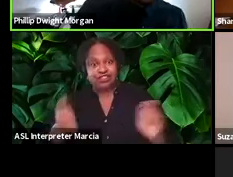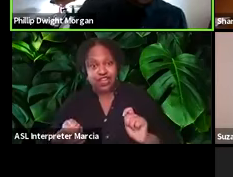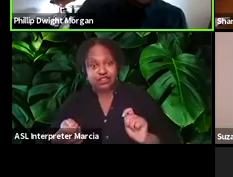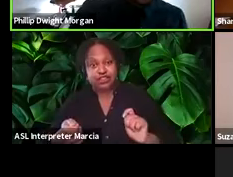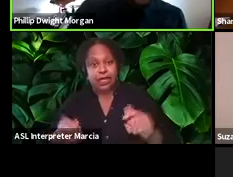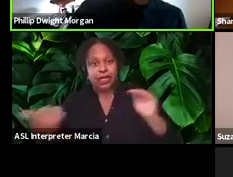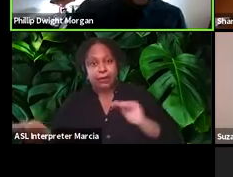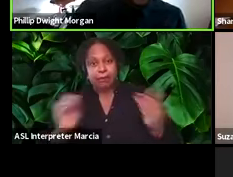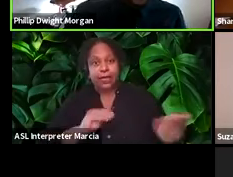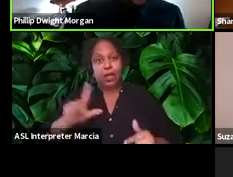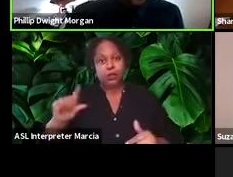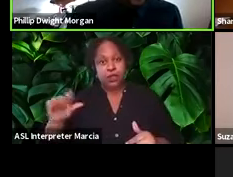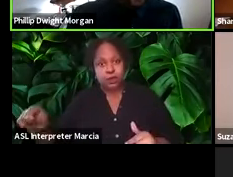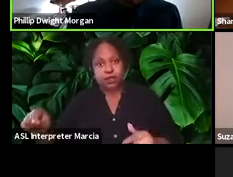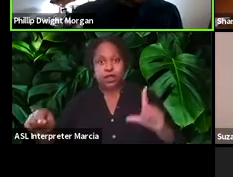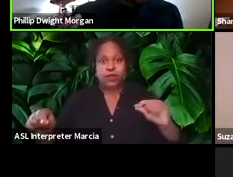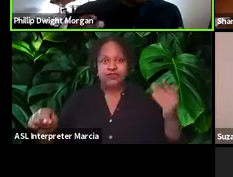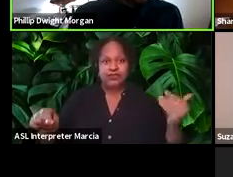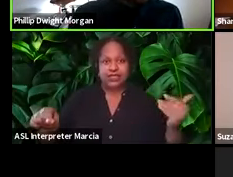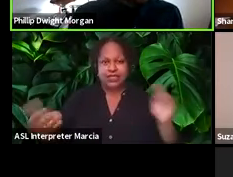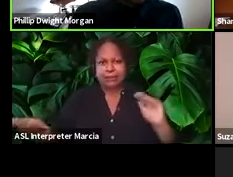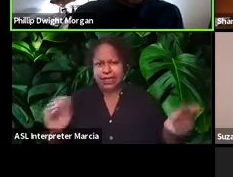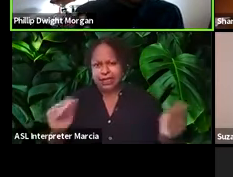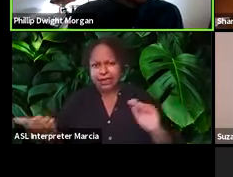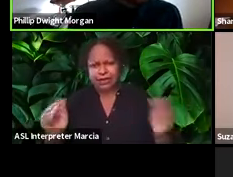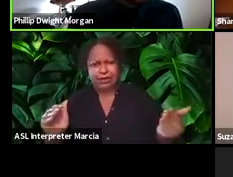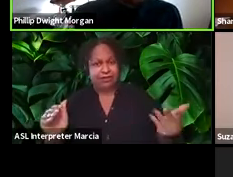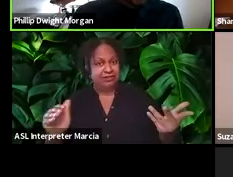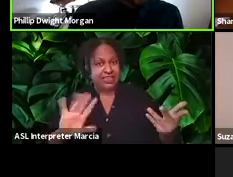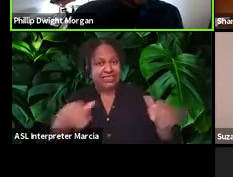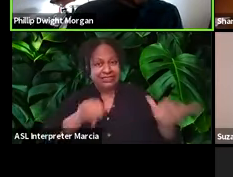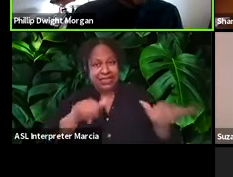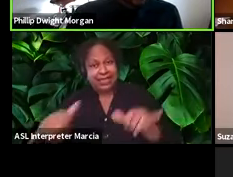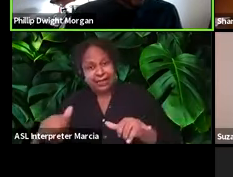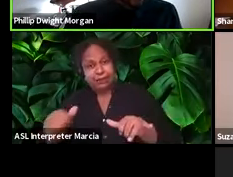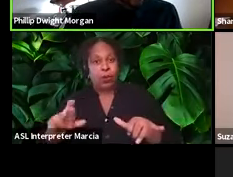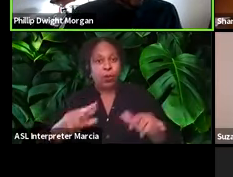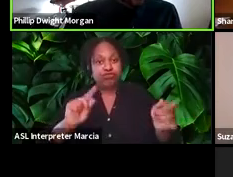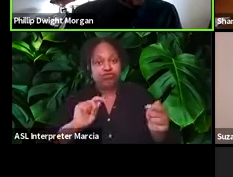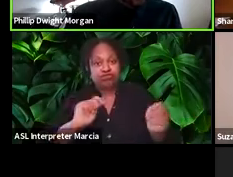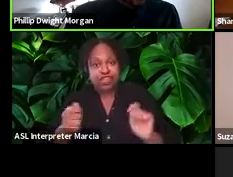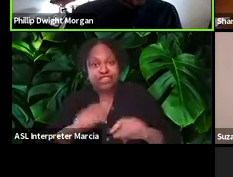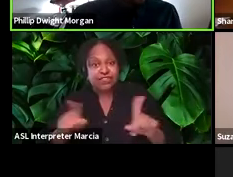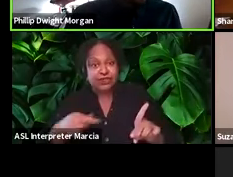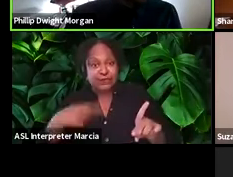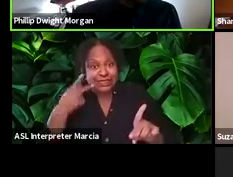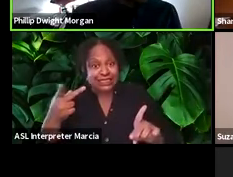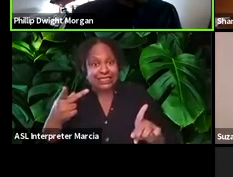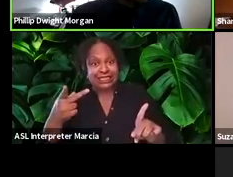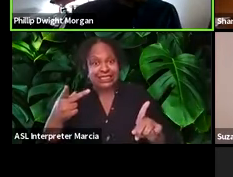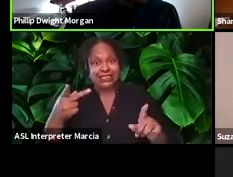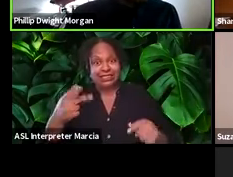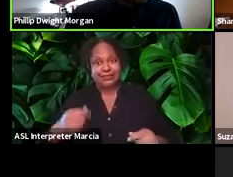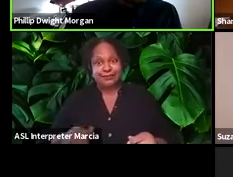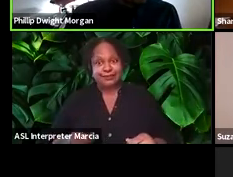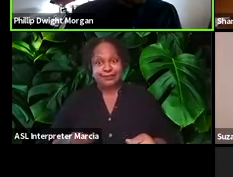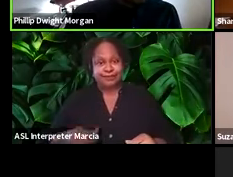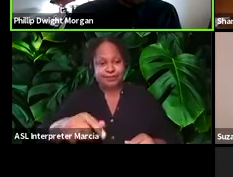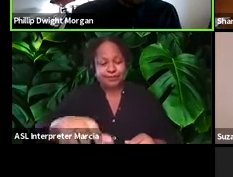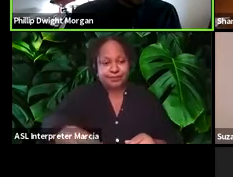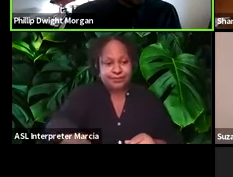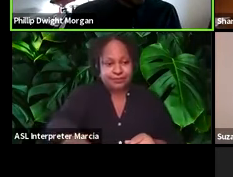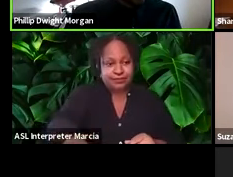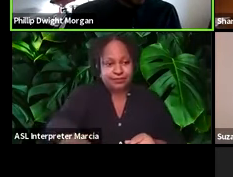the 2015 context to now? What are some of the similarities and what are some of the differences that you see as someone who has bravely and